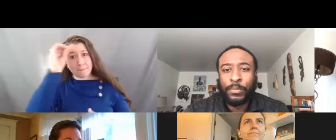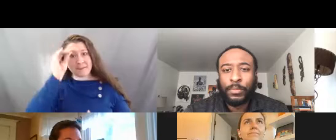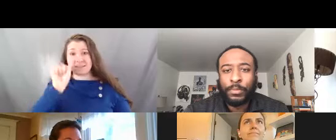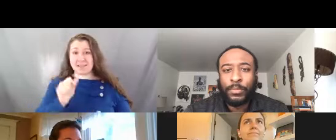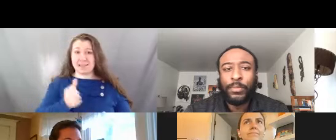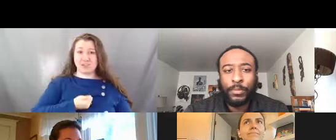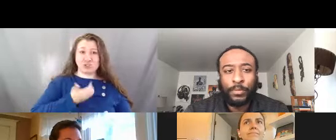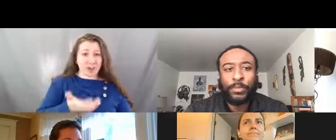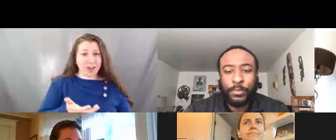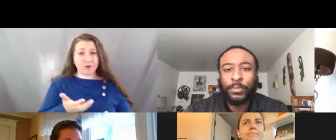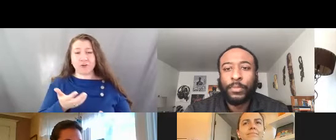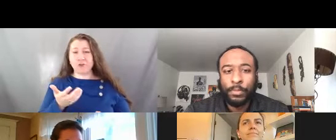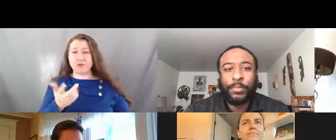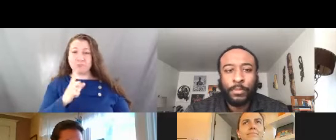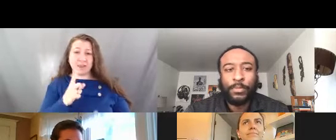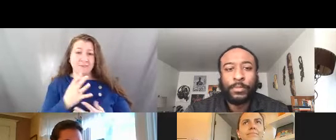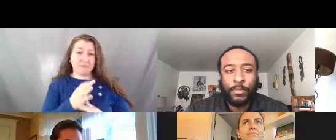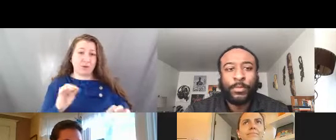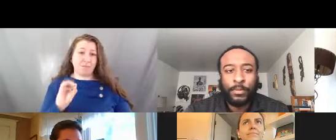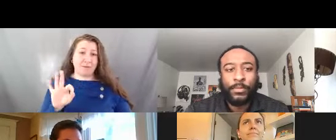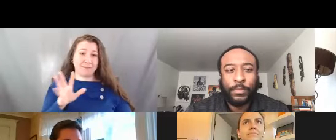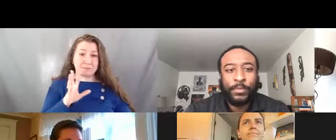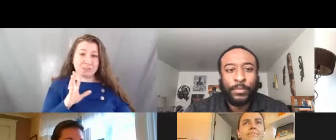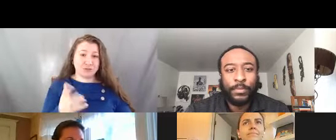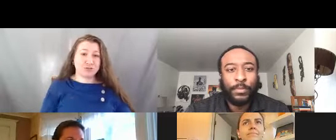be who they really are.